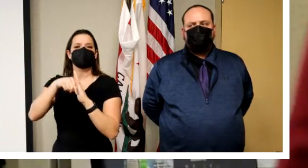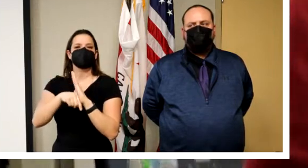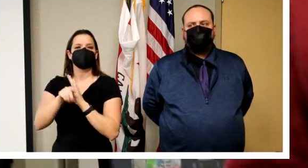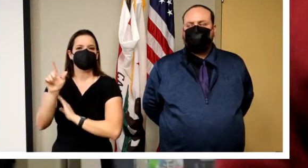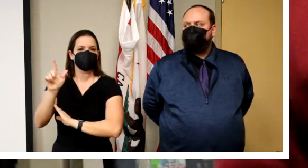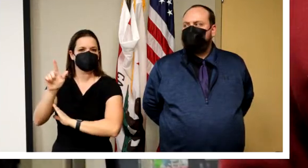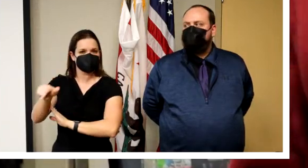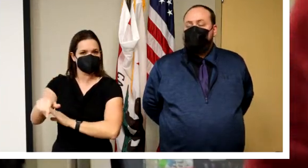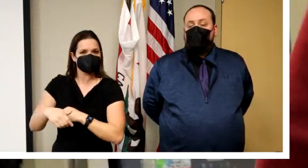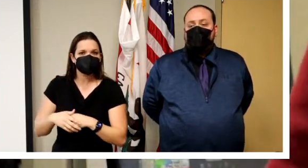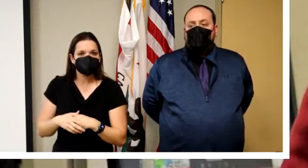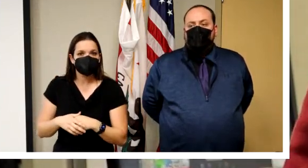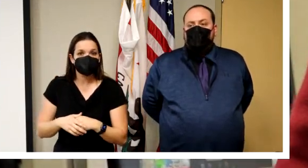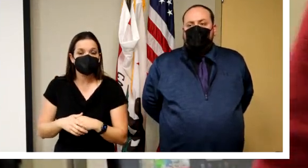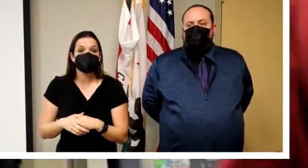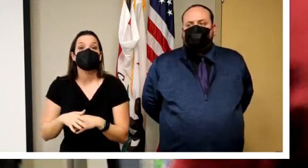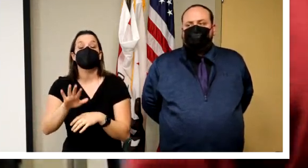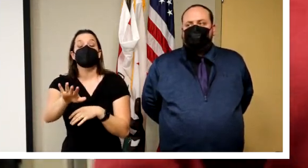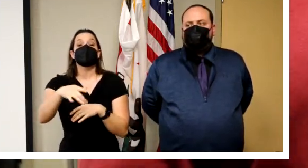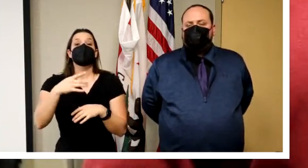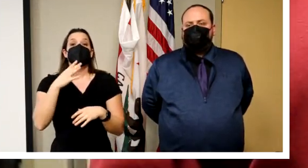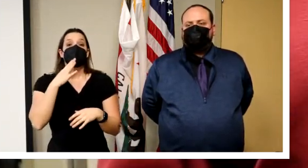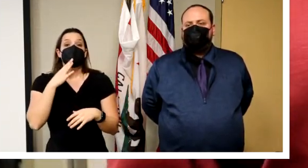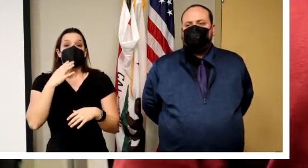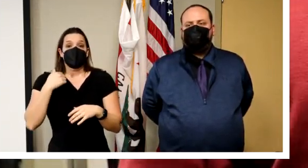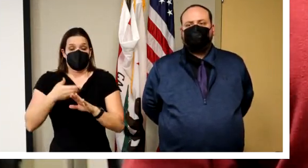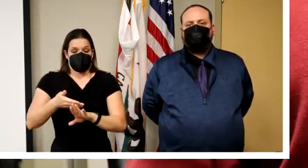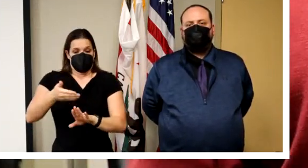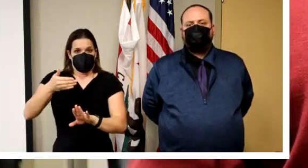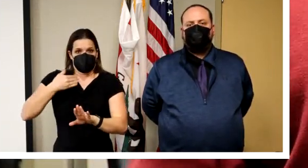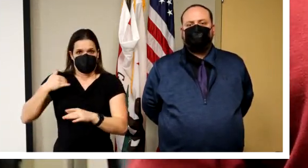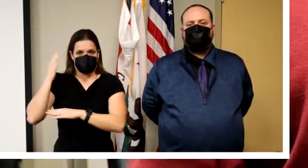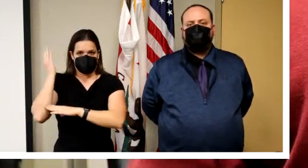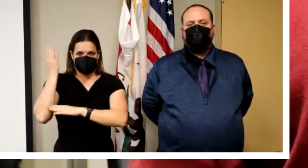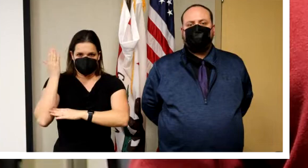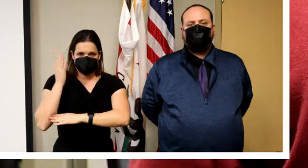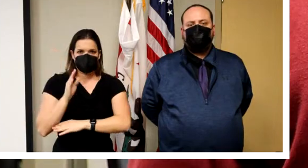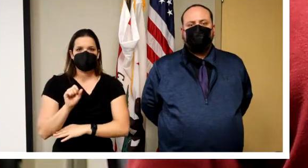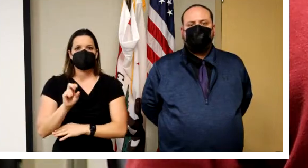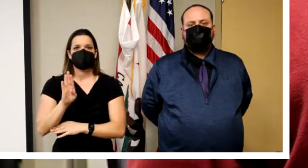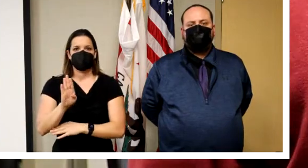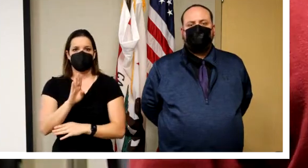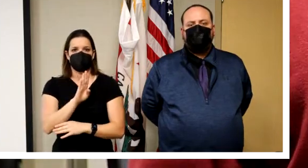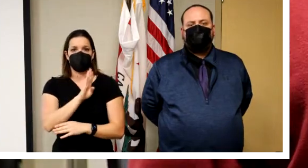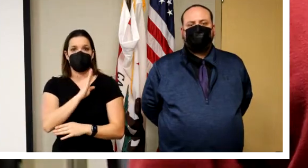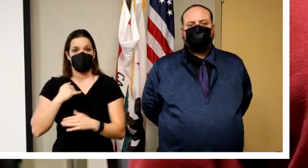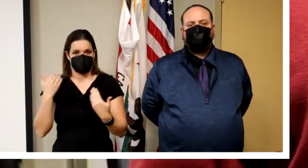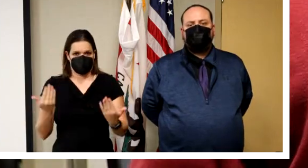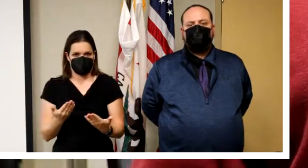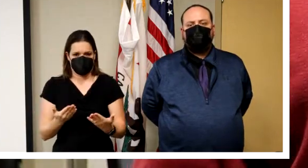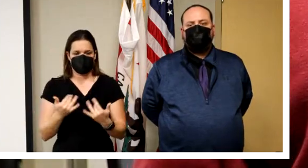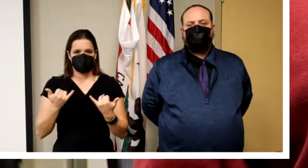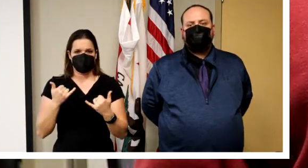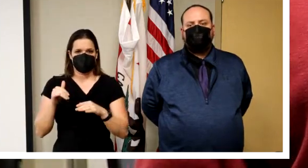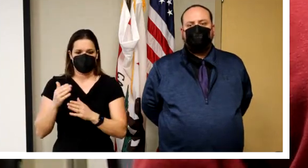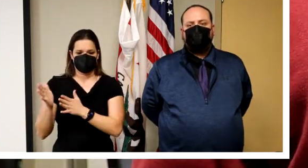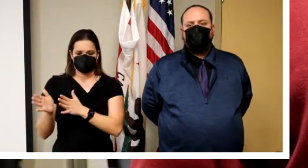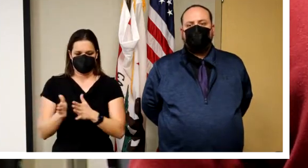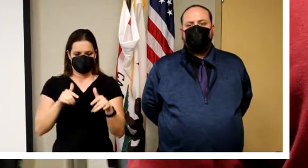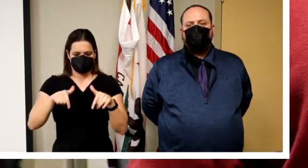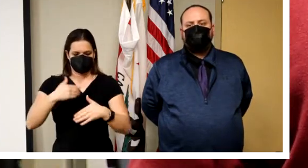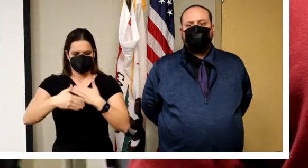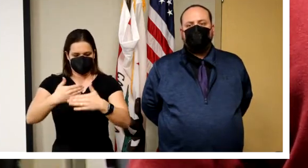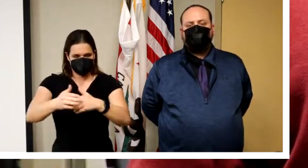I talked to a subcommittee of the board here before my presentation, and tonight in preparation for this